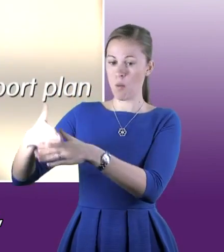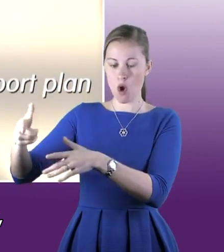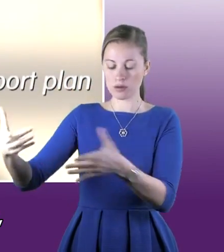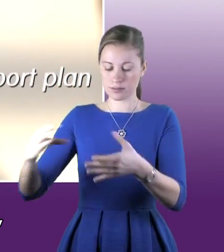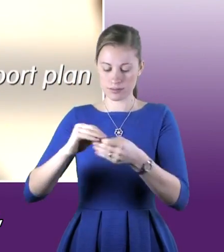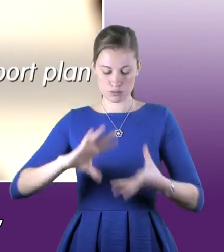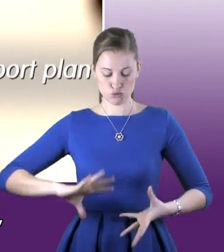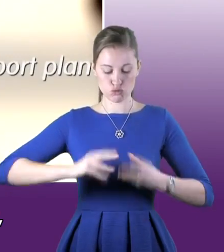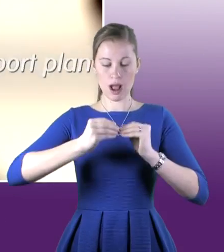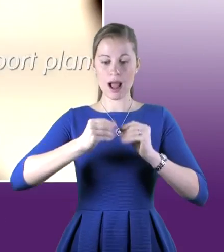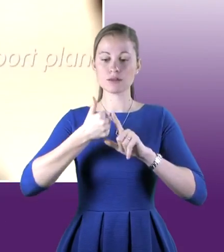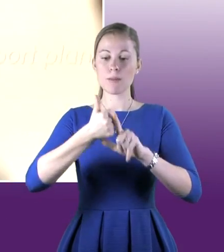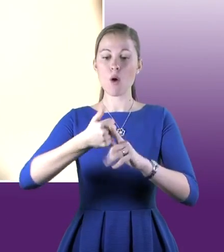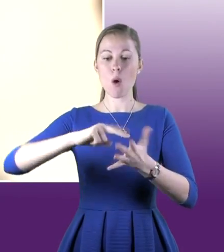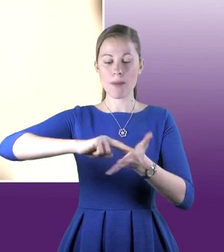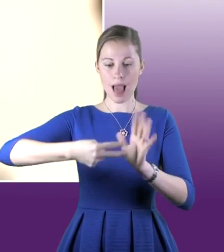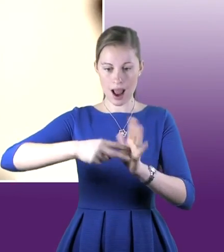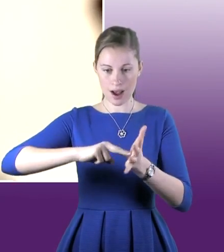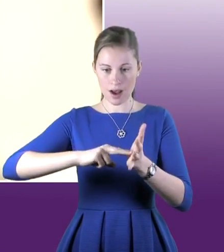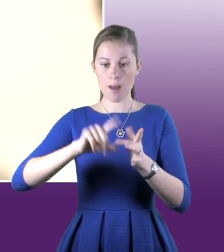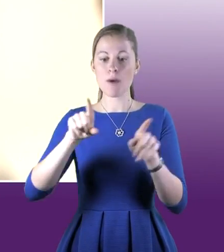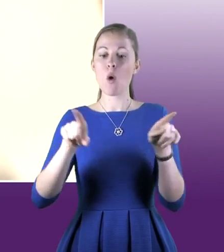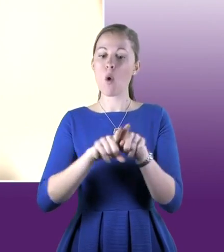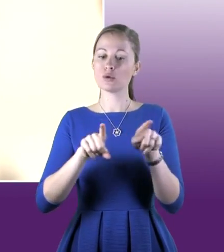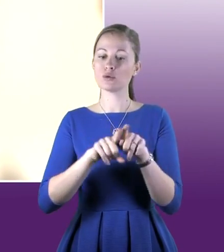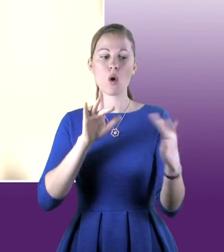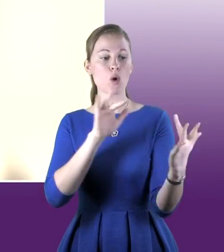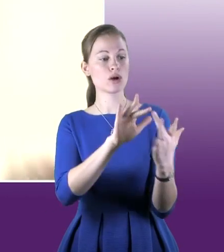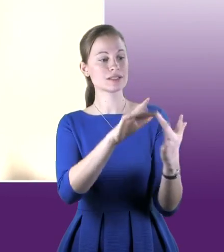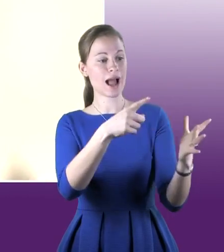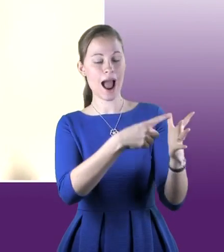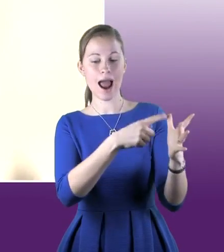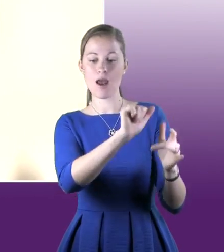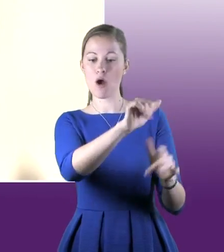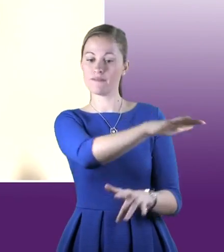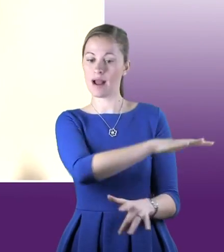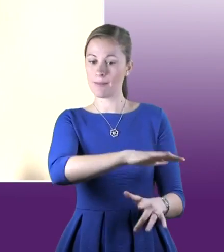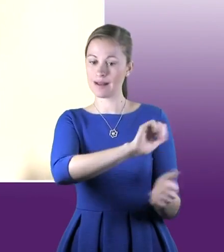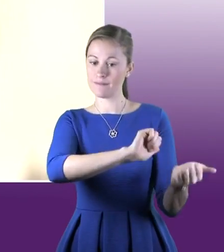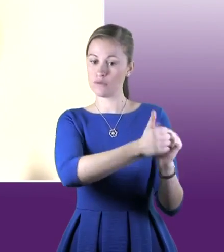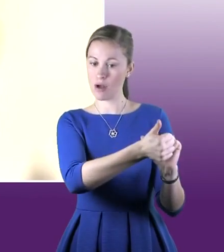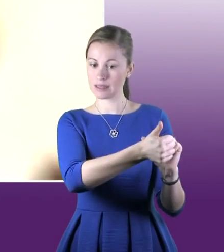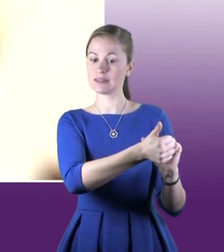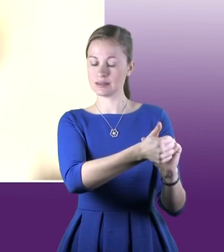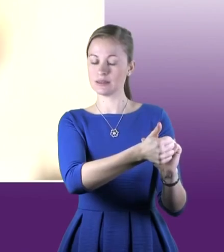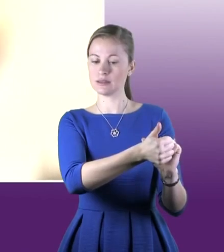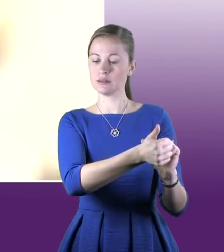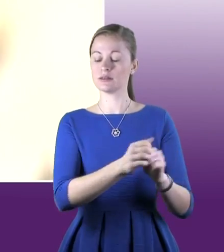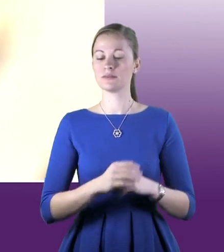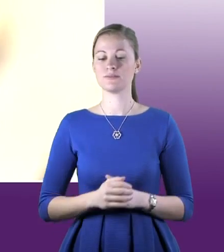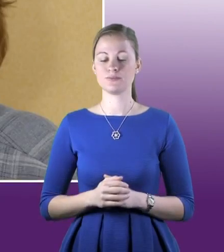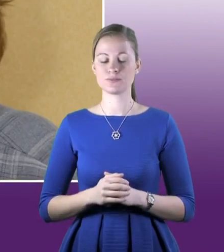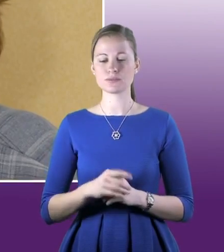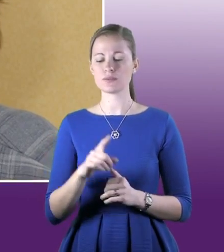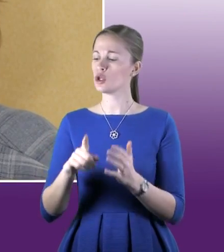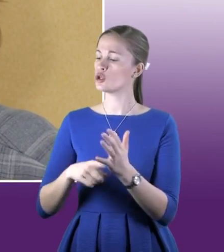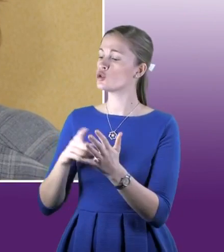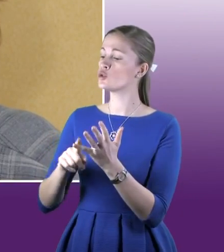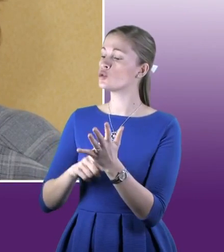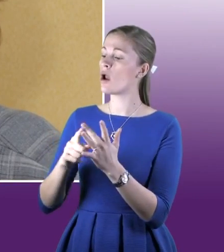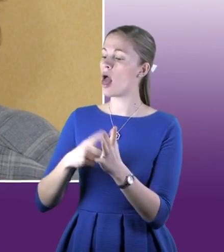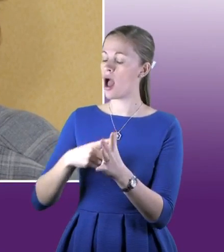Annie's request, contacted Annie's wider family and friends. Julia didn't speak to me at first, but then